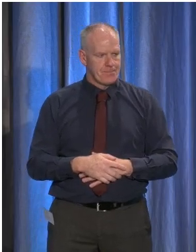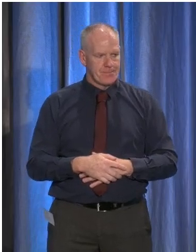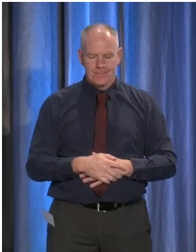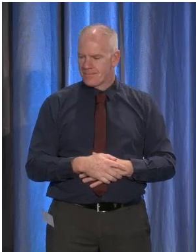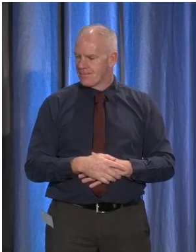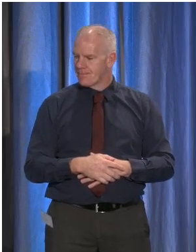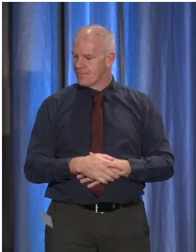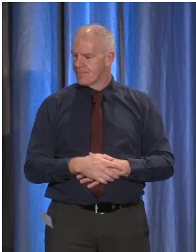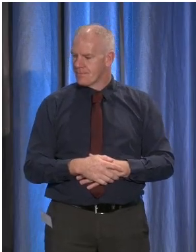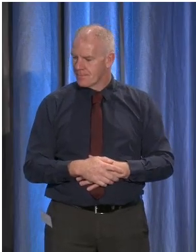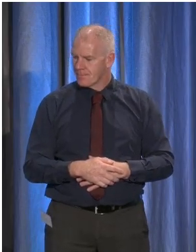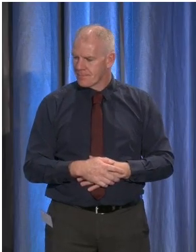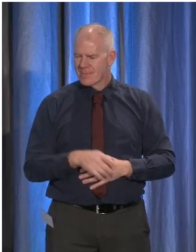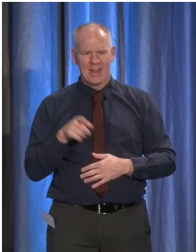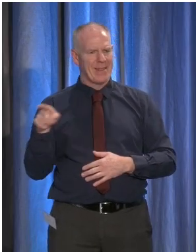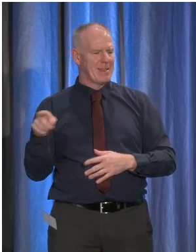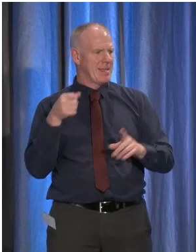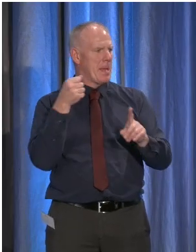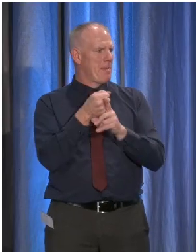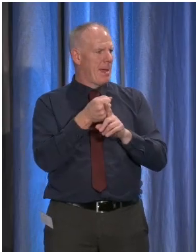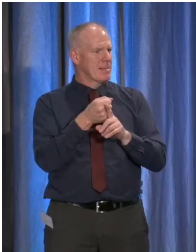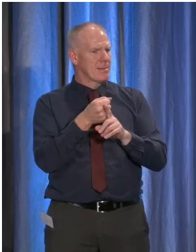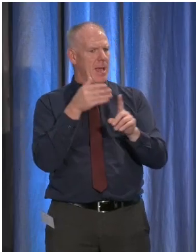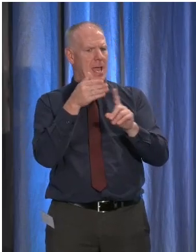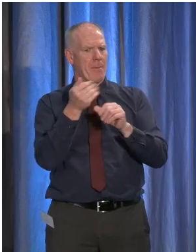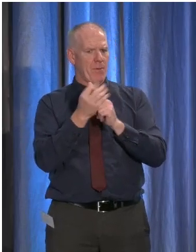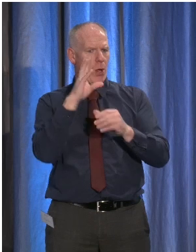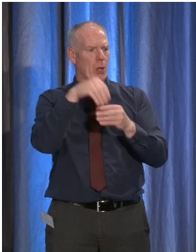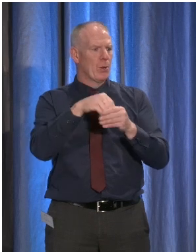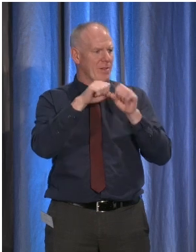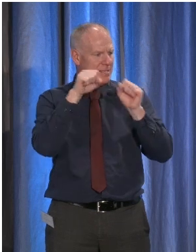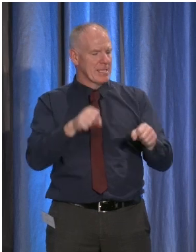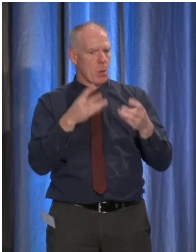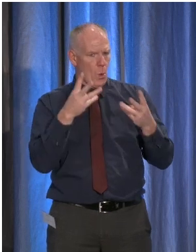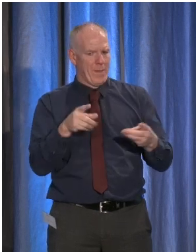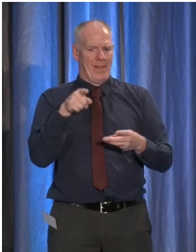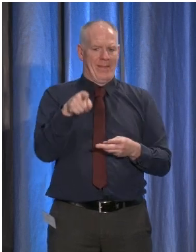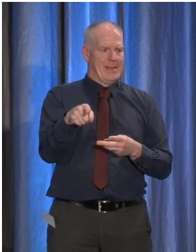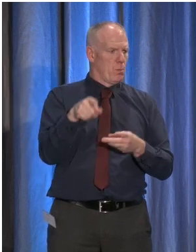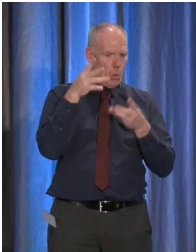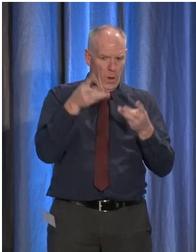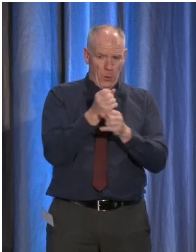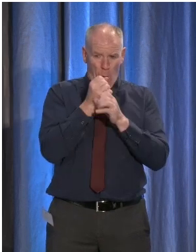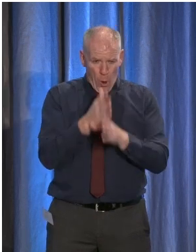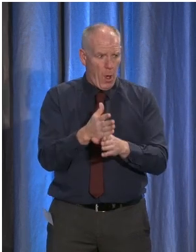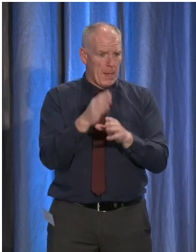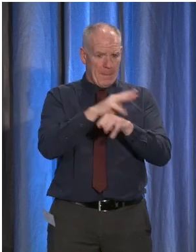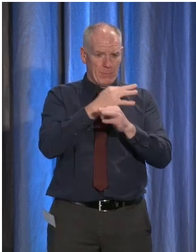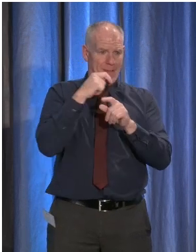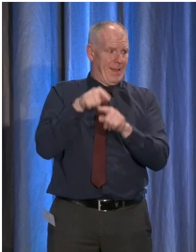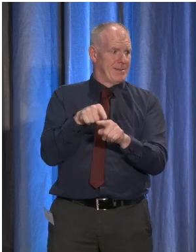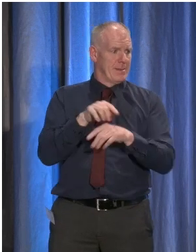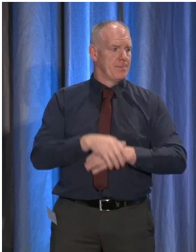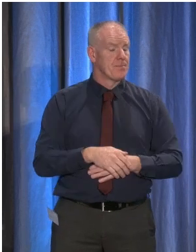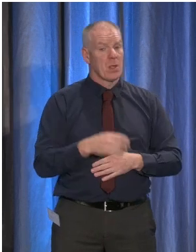Clearly, these are the impacts that in an inclusive system that's world class, we want to hear about. Here's